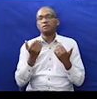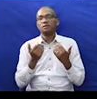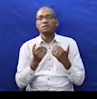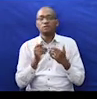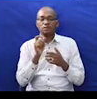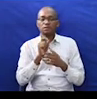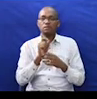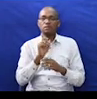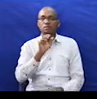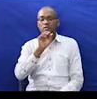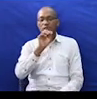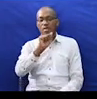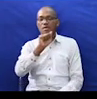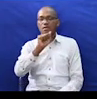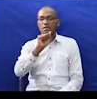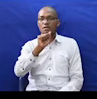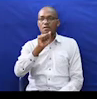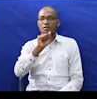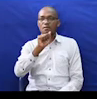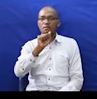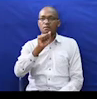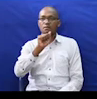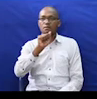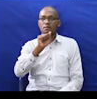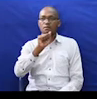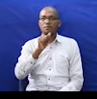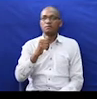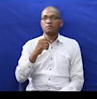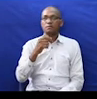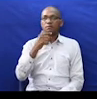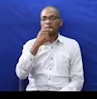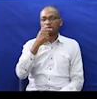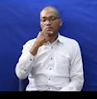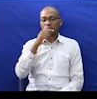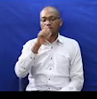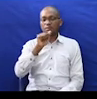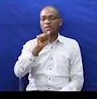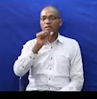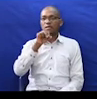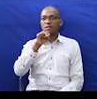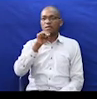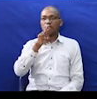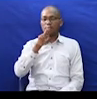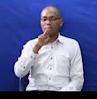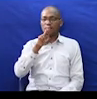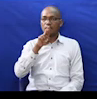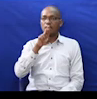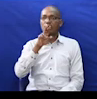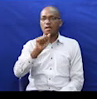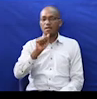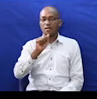as what? And the normal is written as tan A.